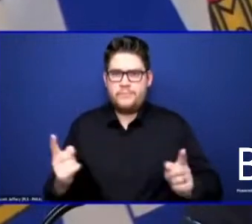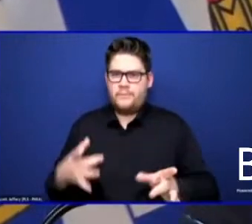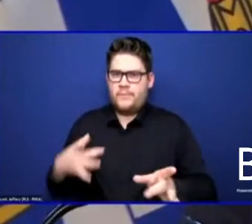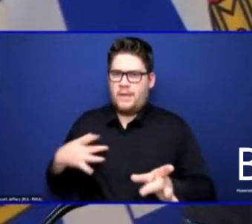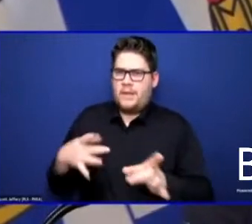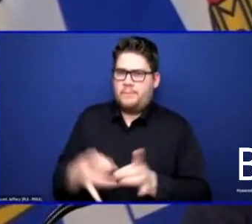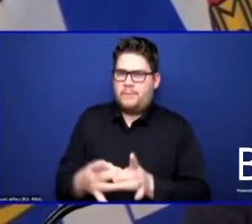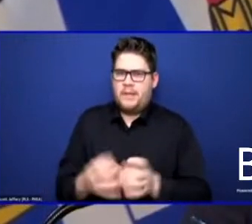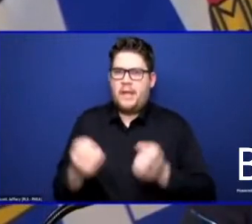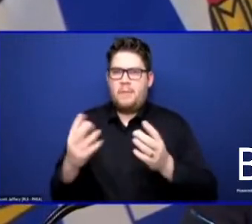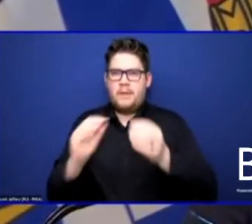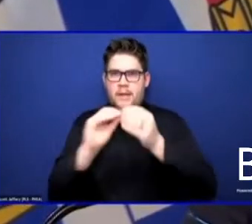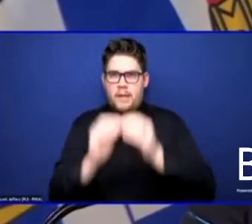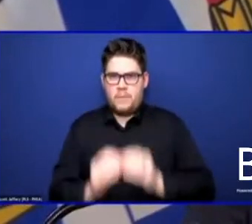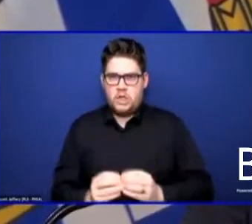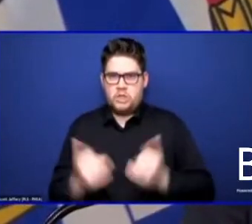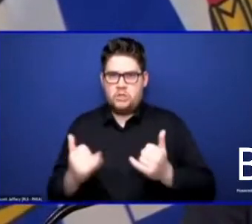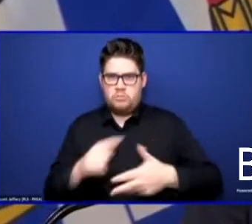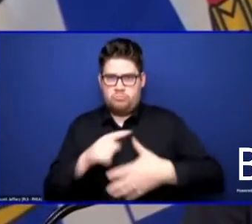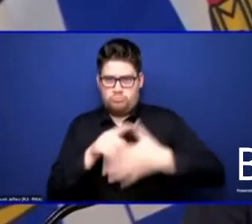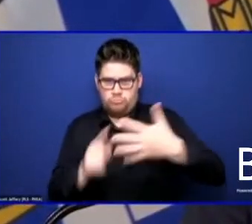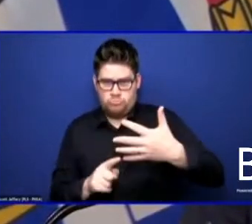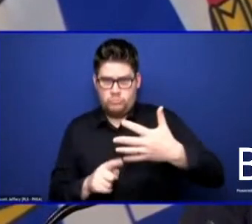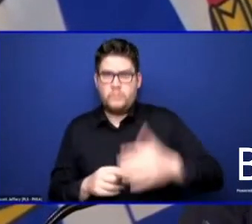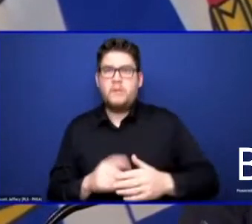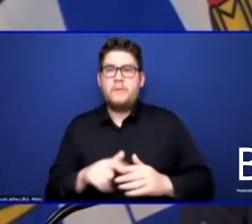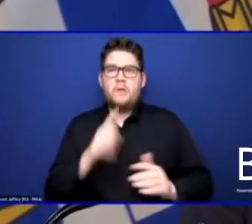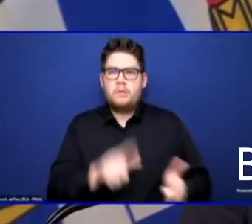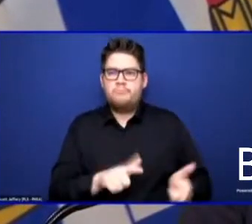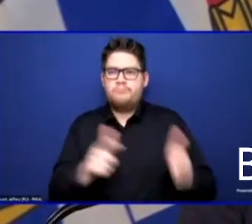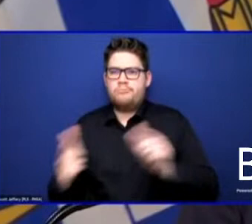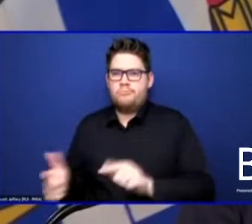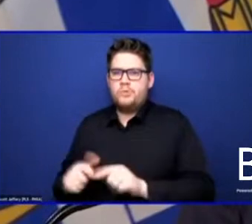COVID data update today. So today we have